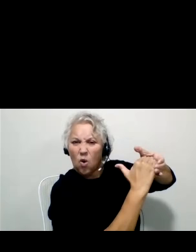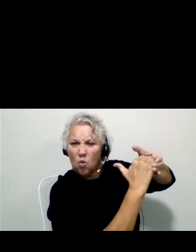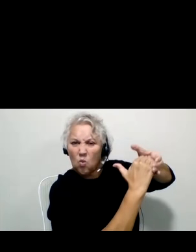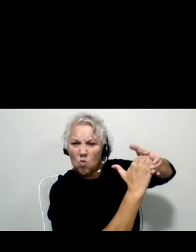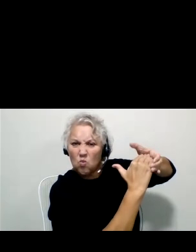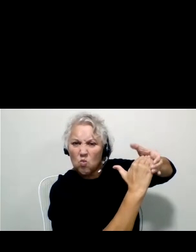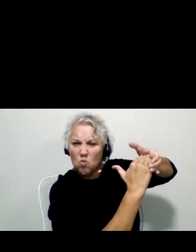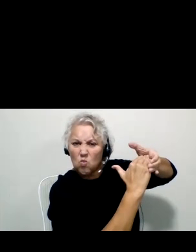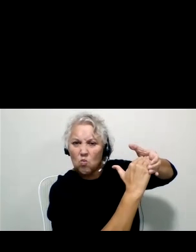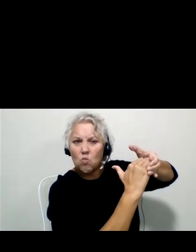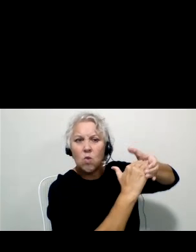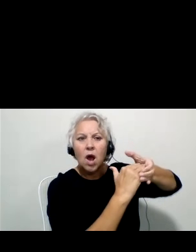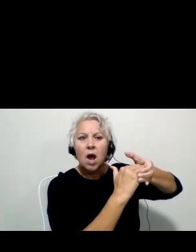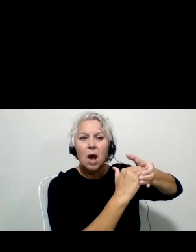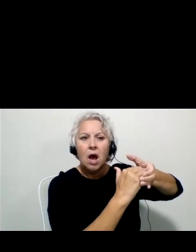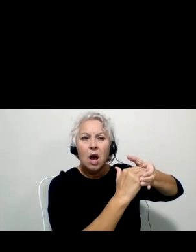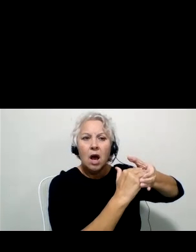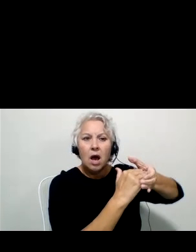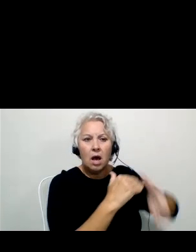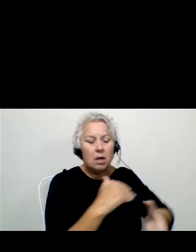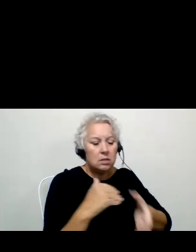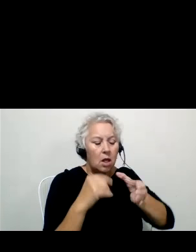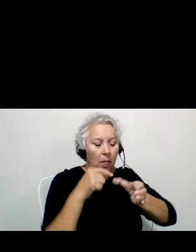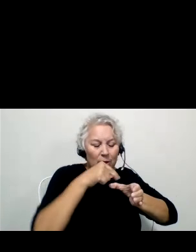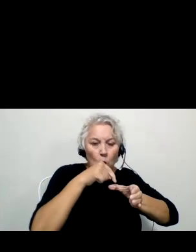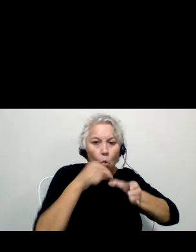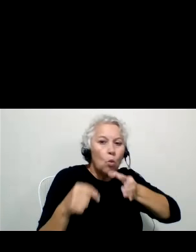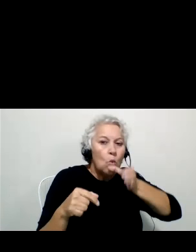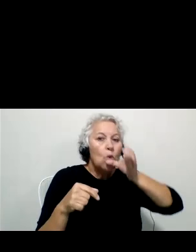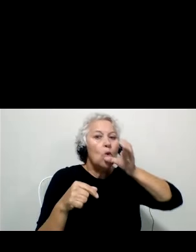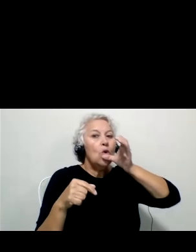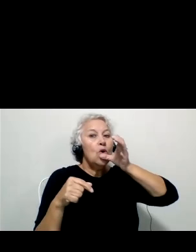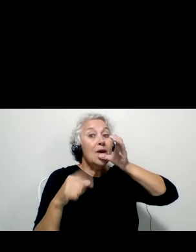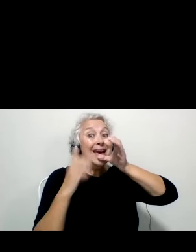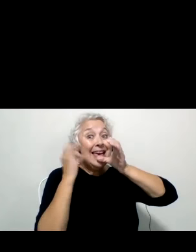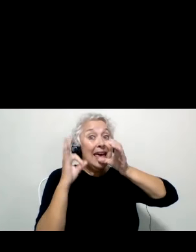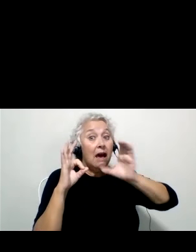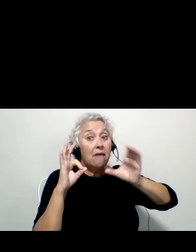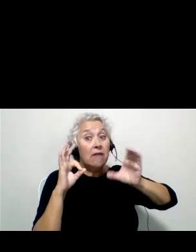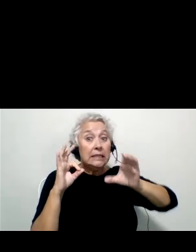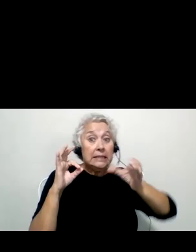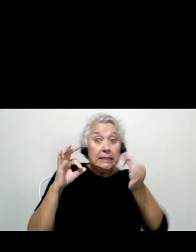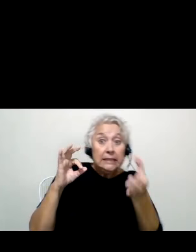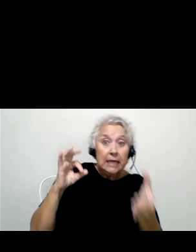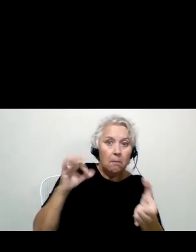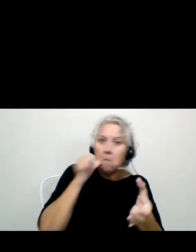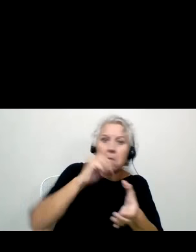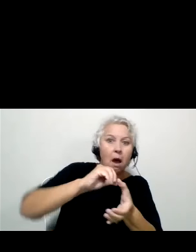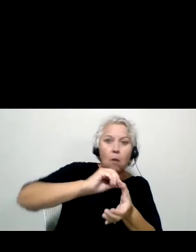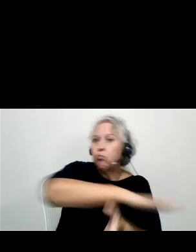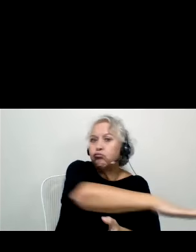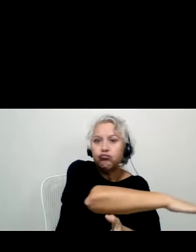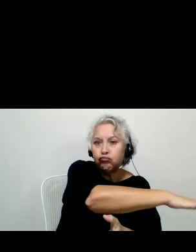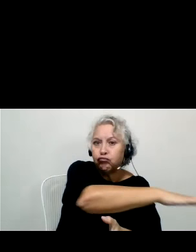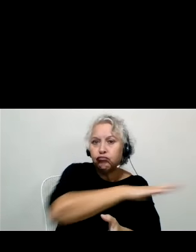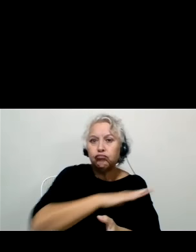there is a hole for you to pick it up and bring it up and drink from it. But if it tips over, it does not spill all